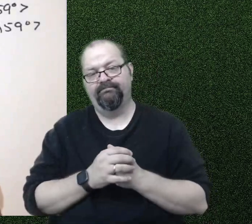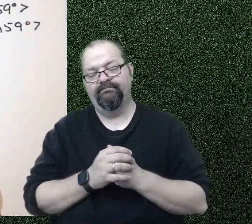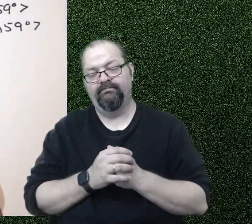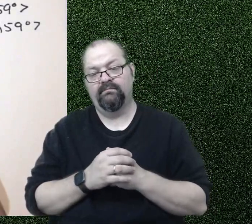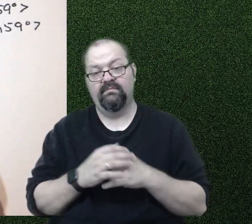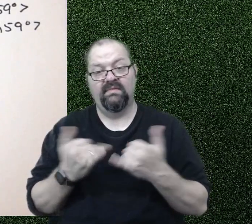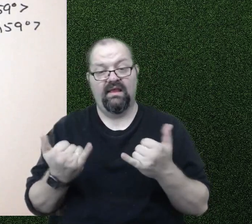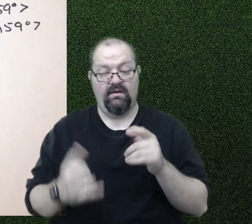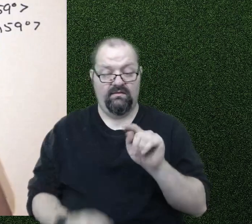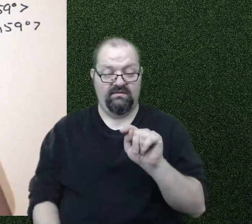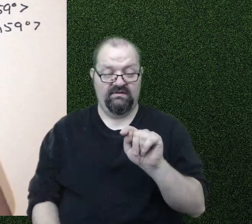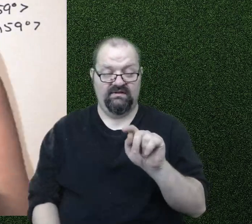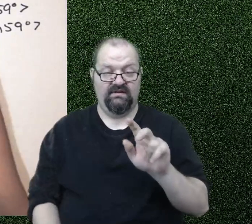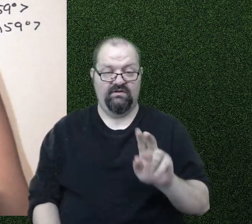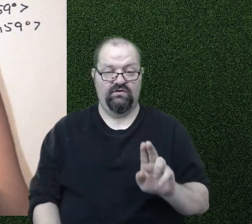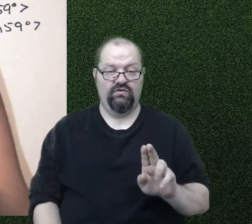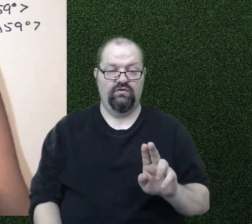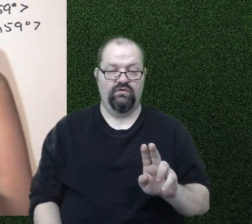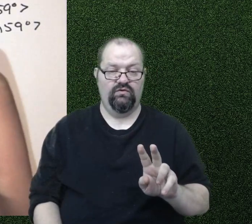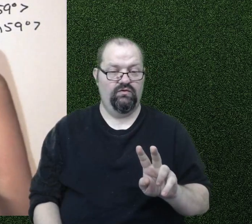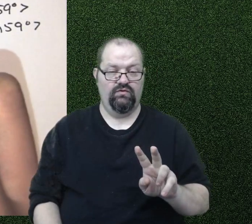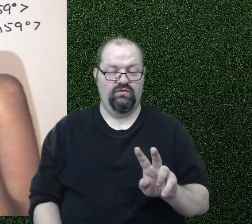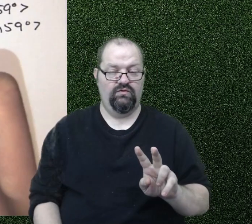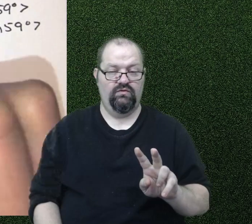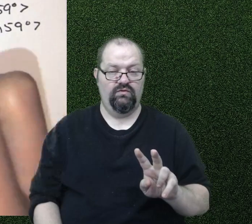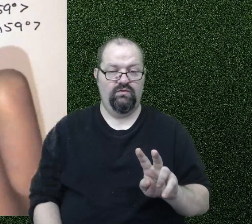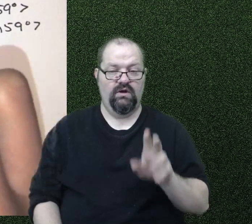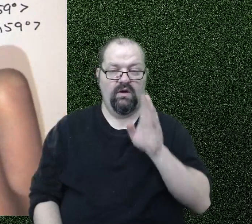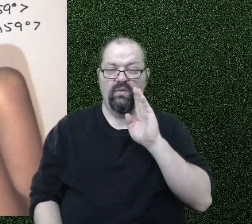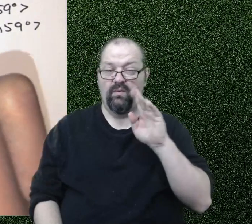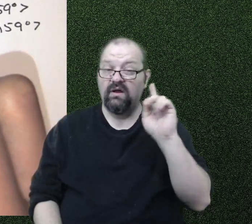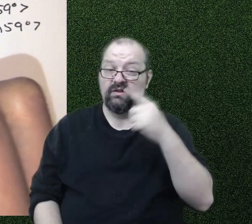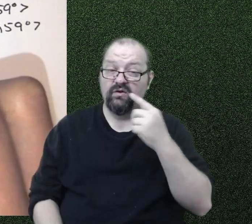And T2 looks similar.